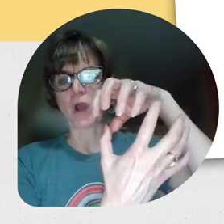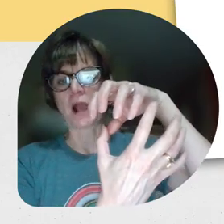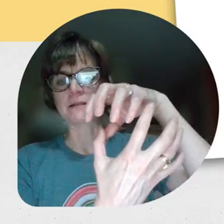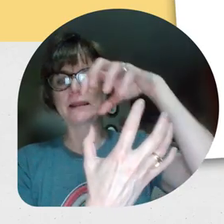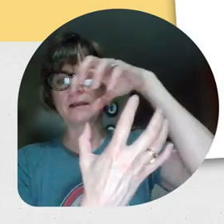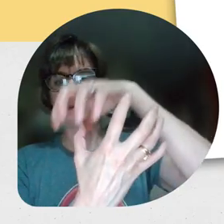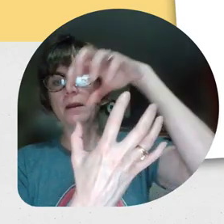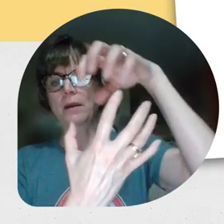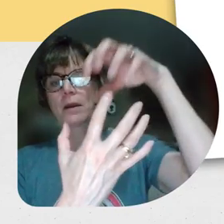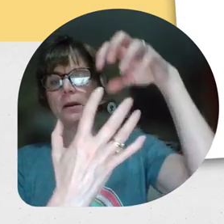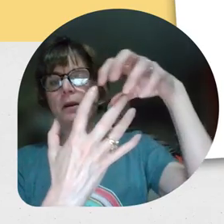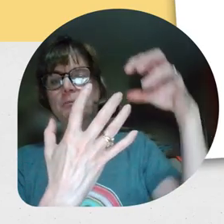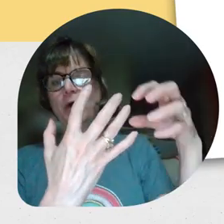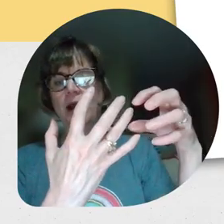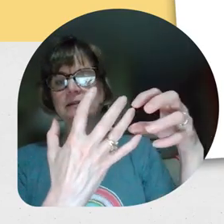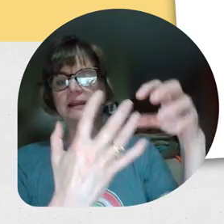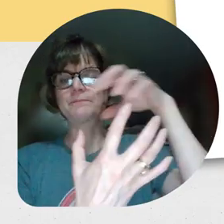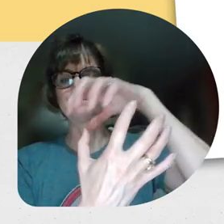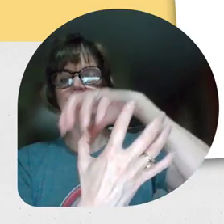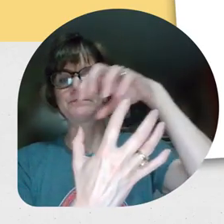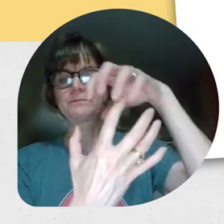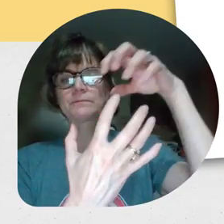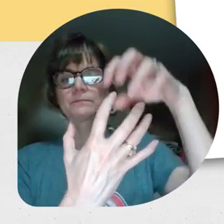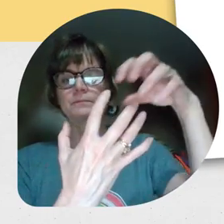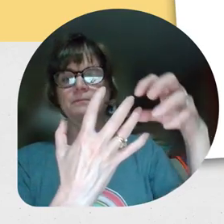of the broccoli. Broccoli,